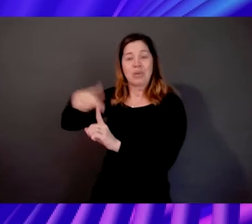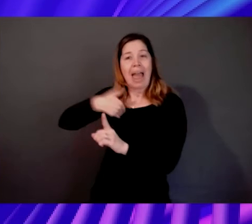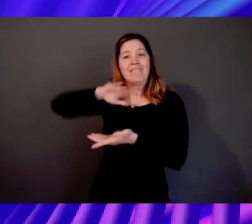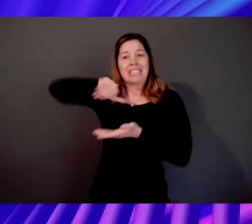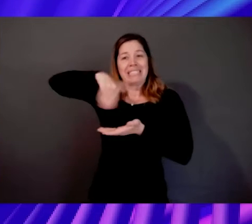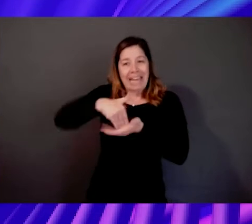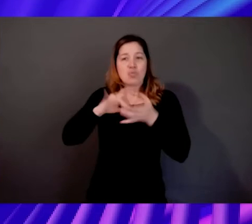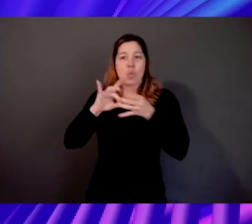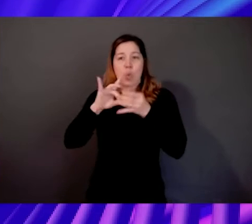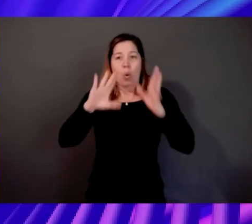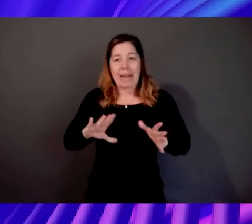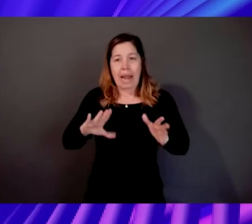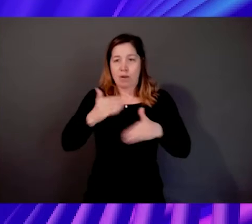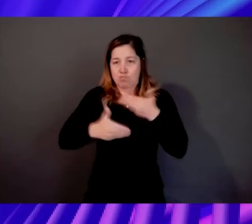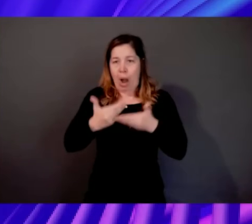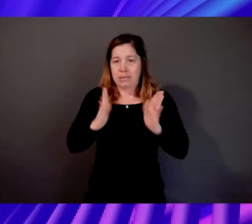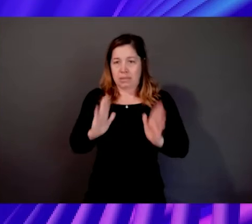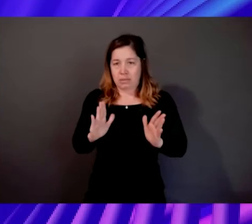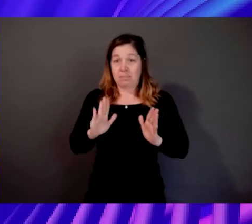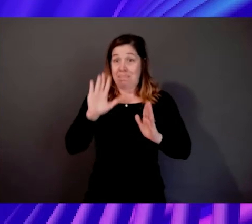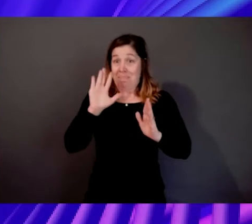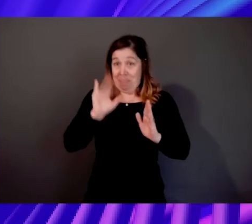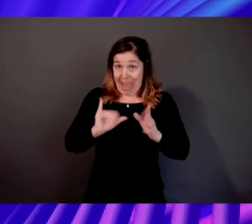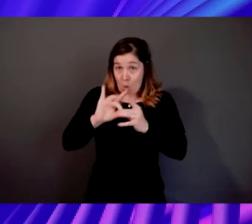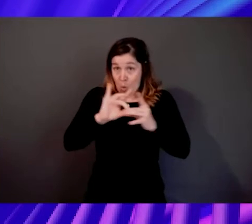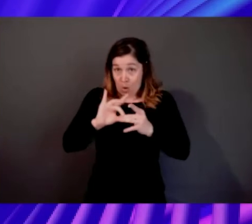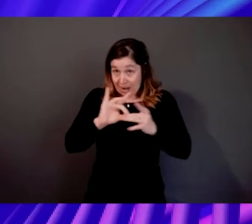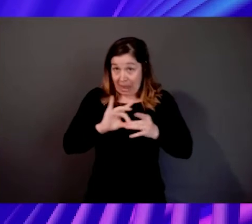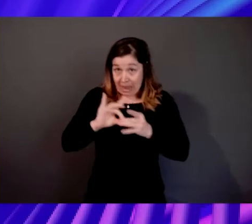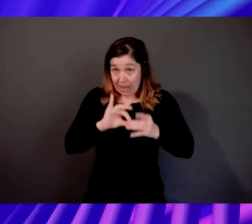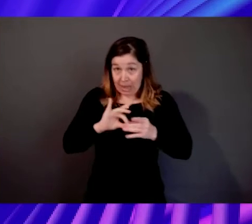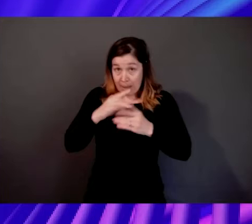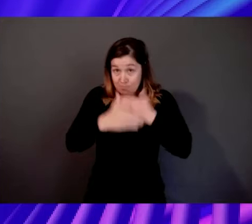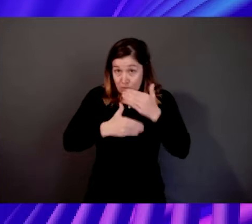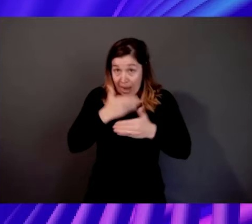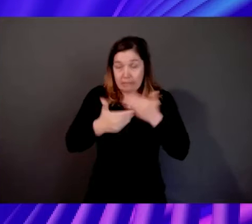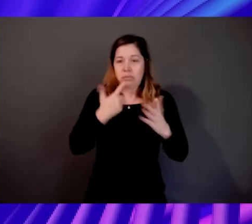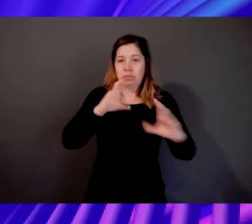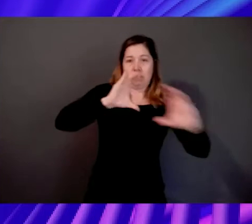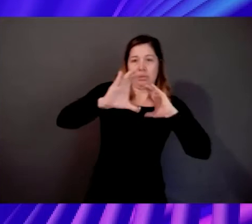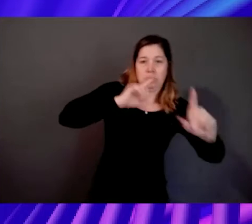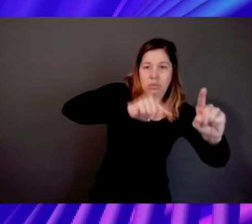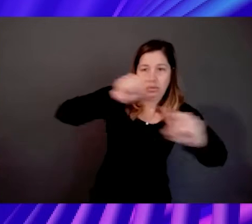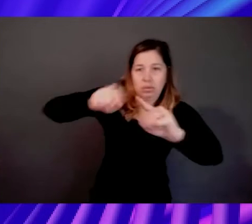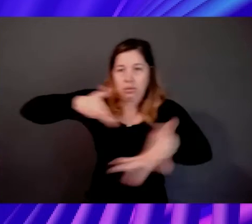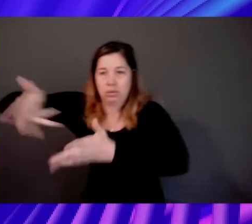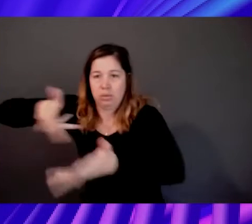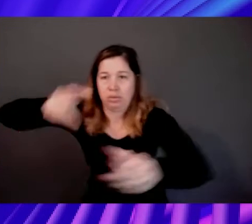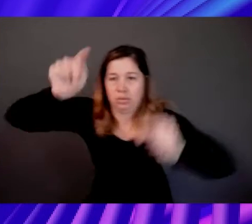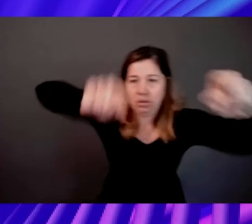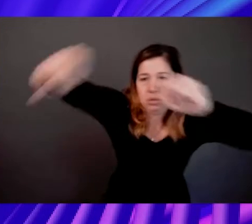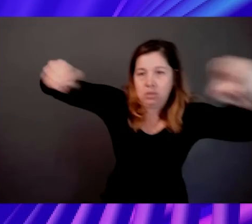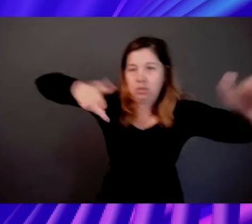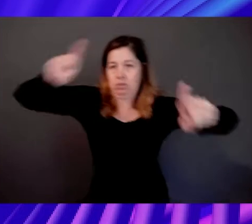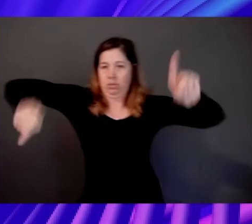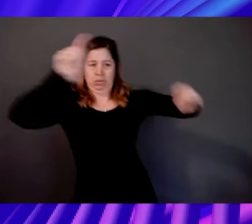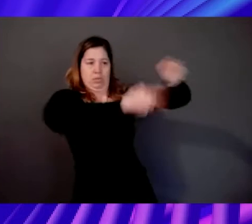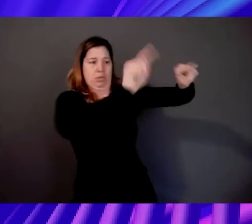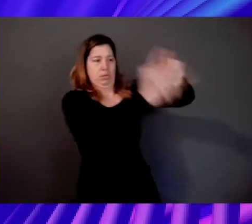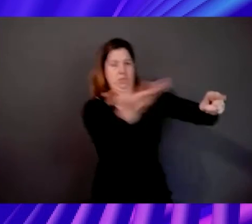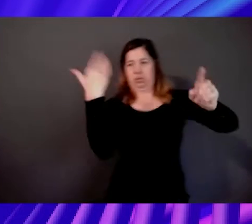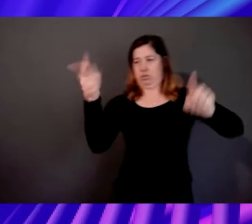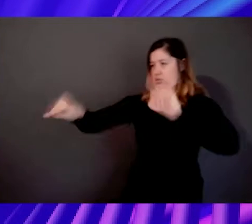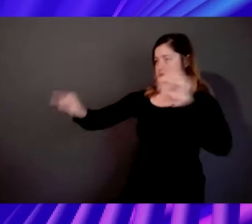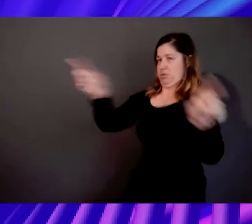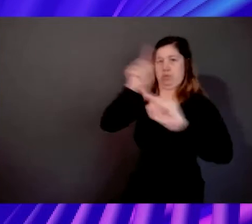process, and that coordinating process is in constant communication with the microservices, which are all the smaller services that is the